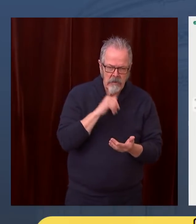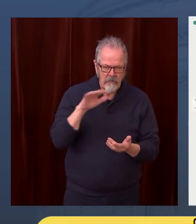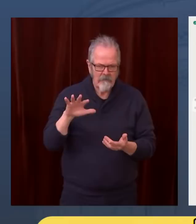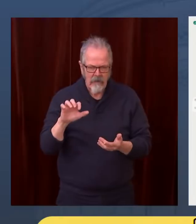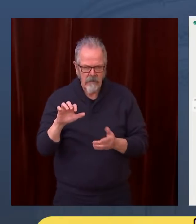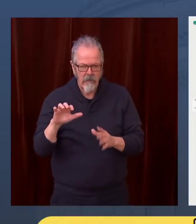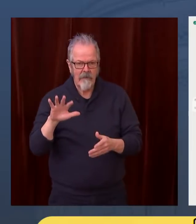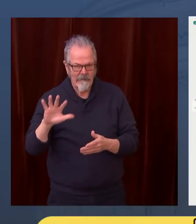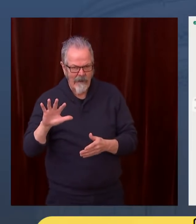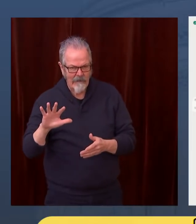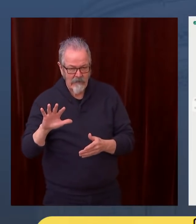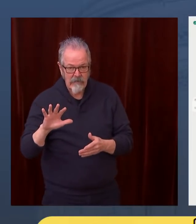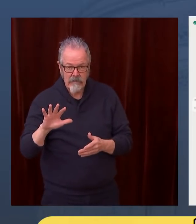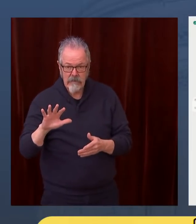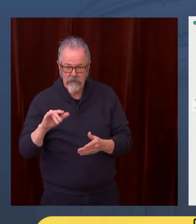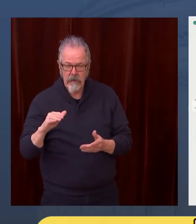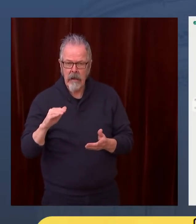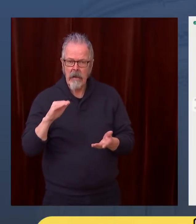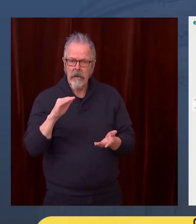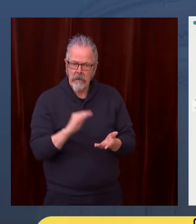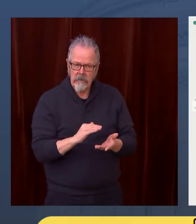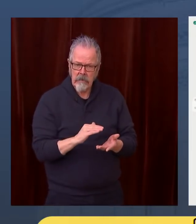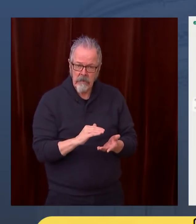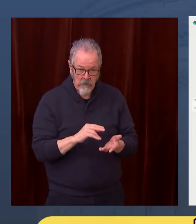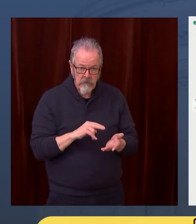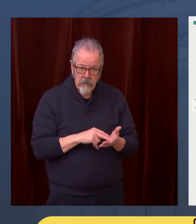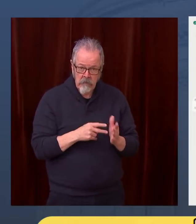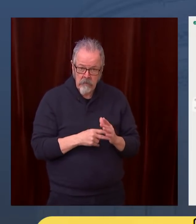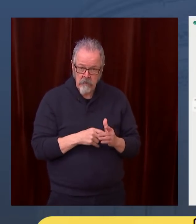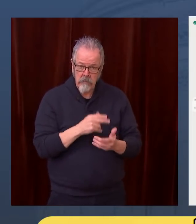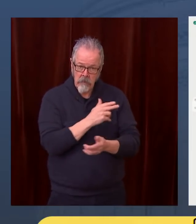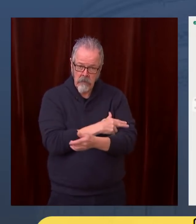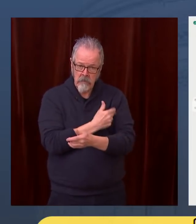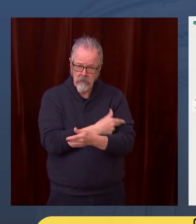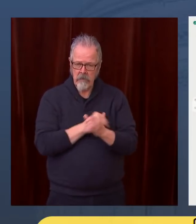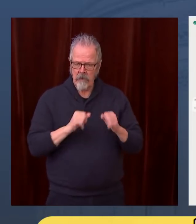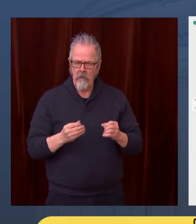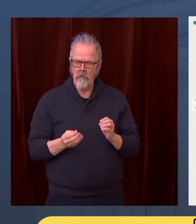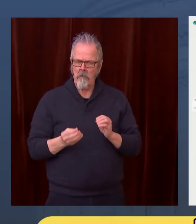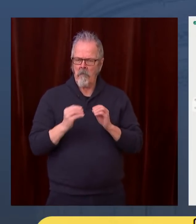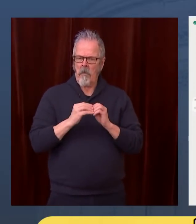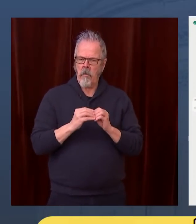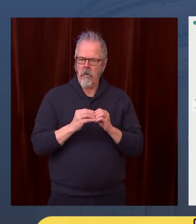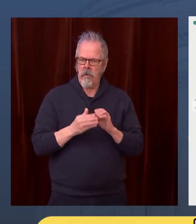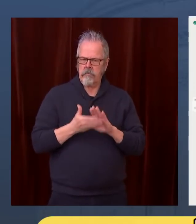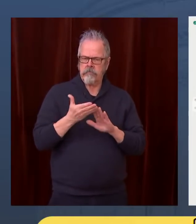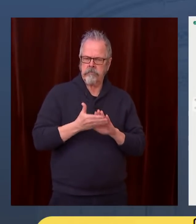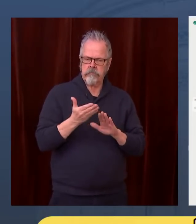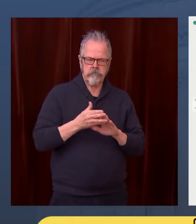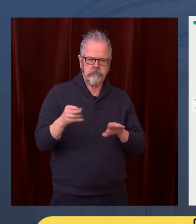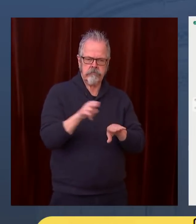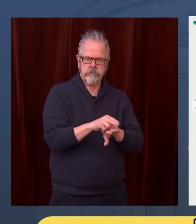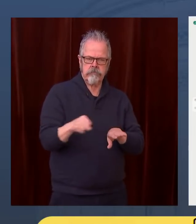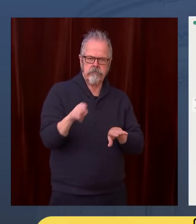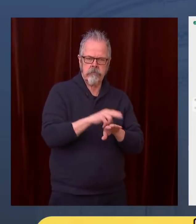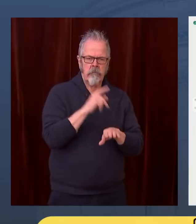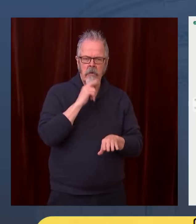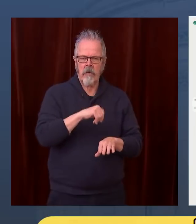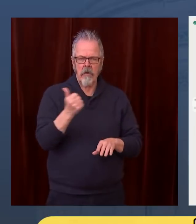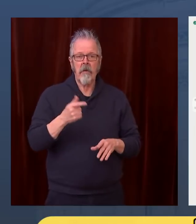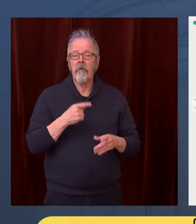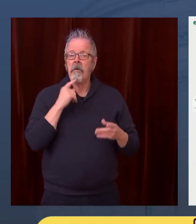of hospital admissions, the hospitals will be able to have relatively normal functions at that level of